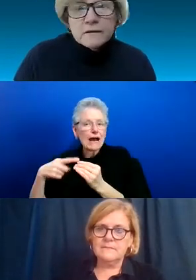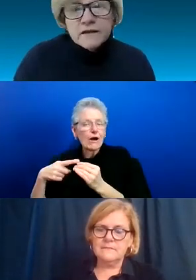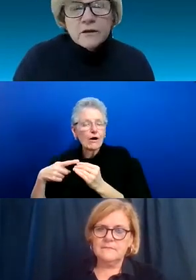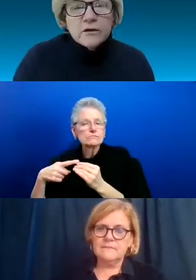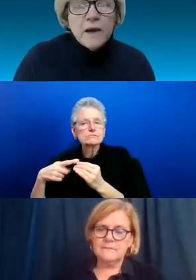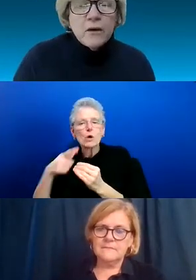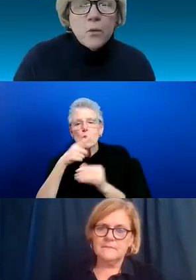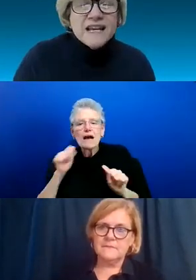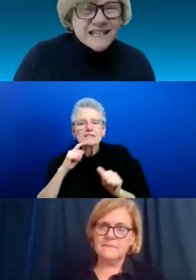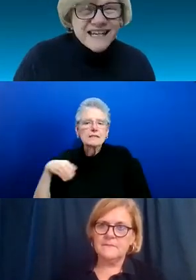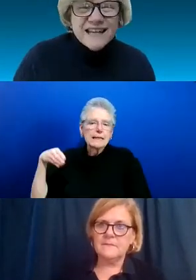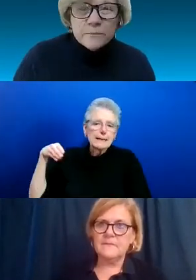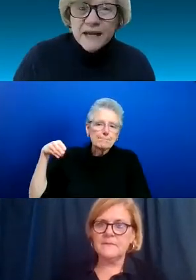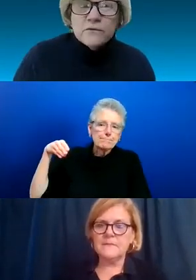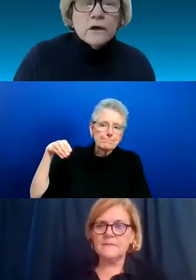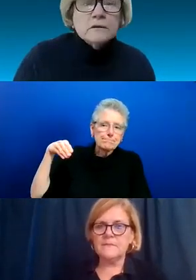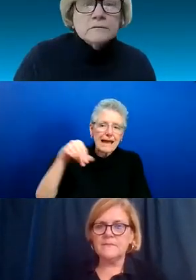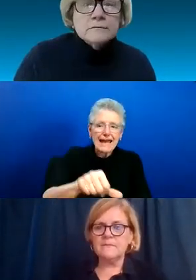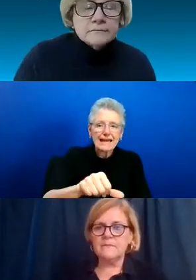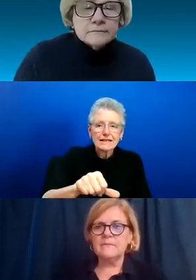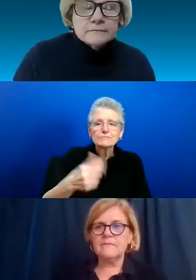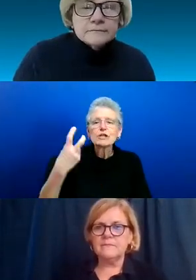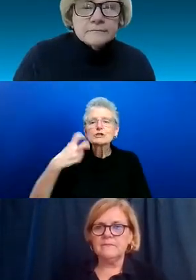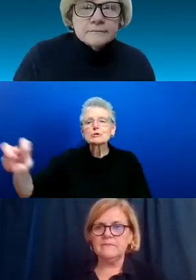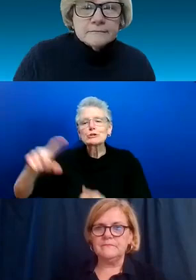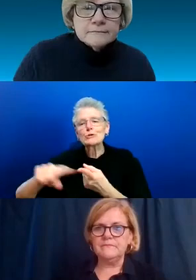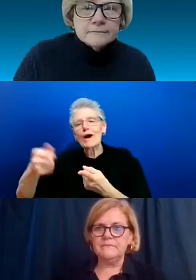the ways to get that paid for.